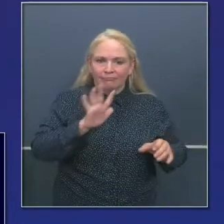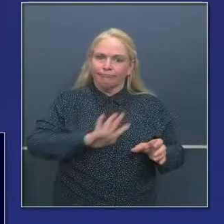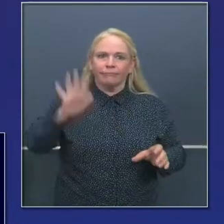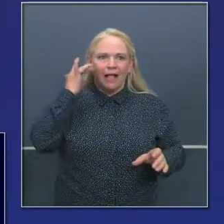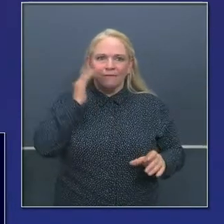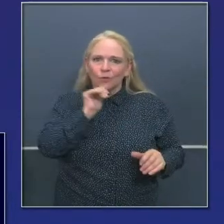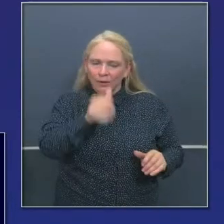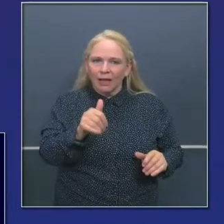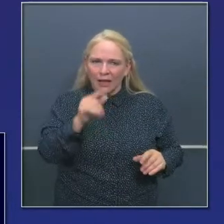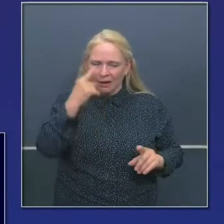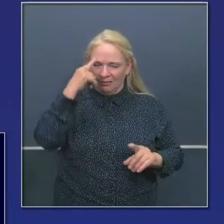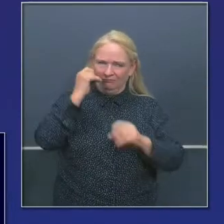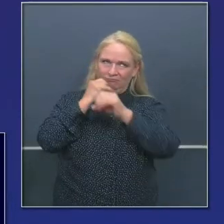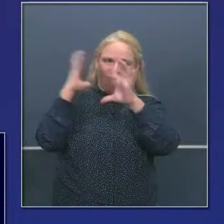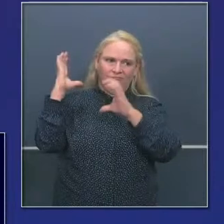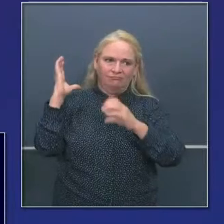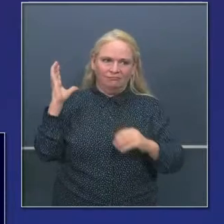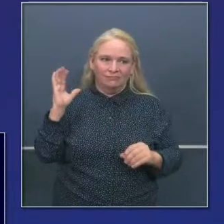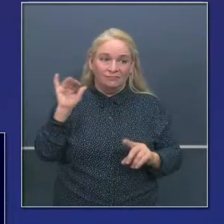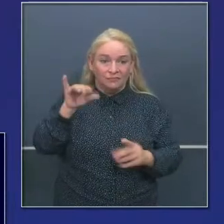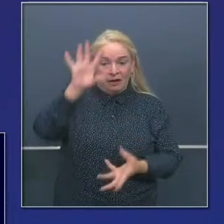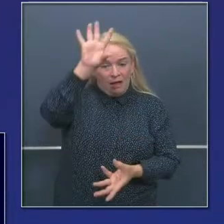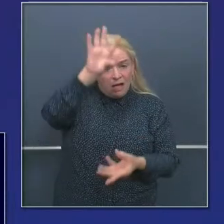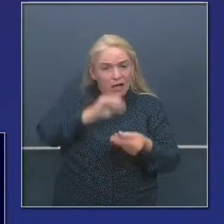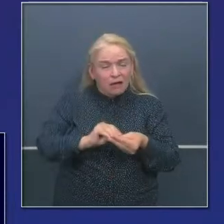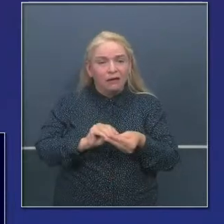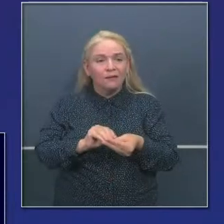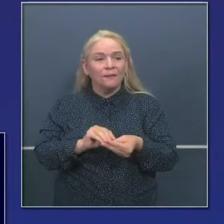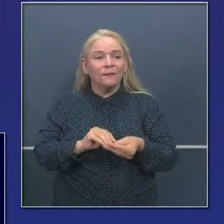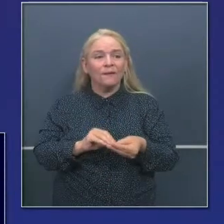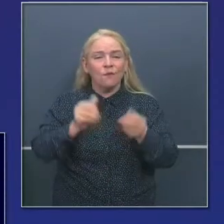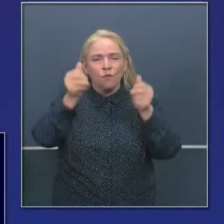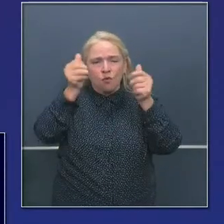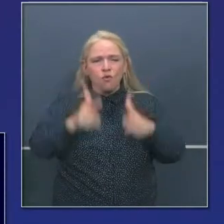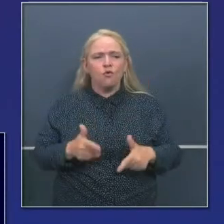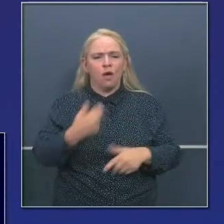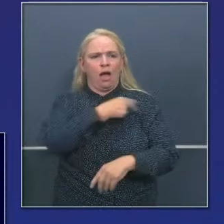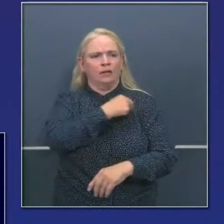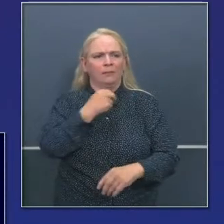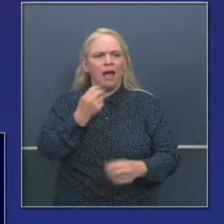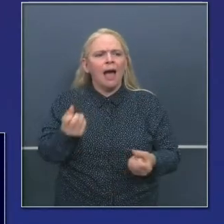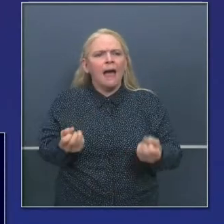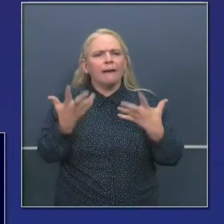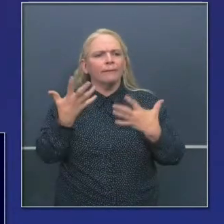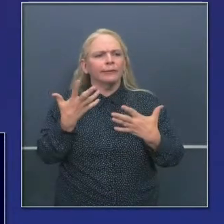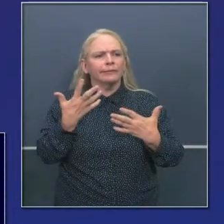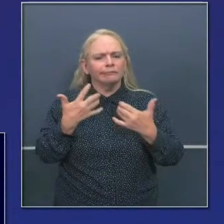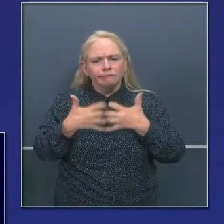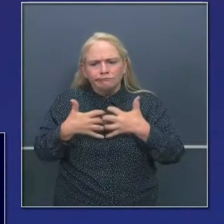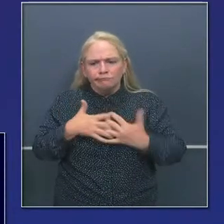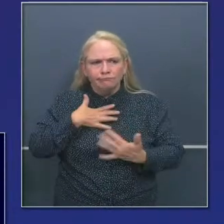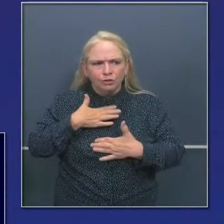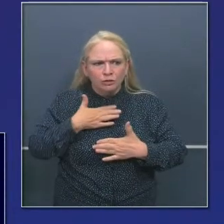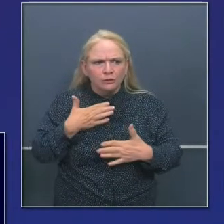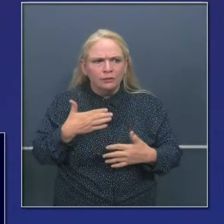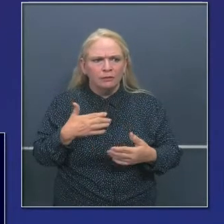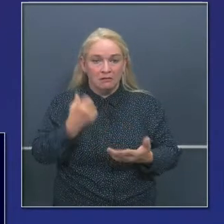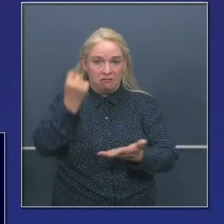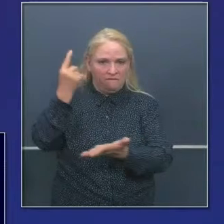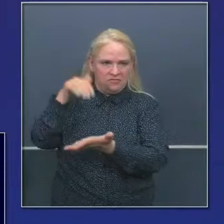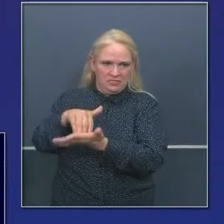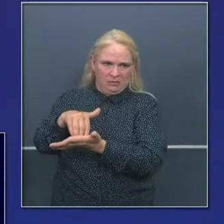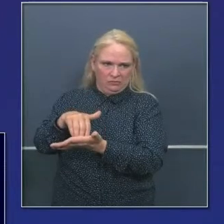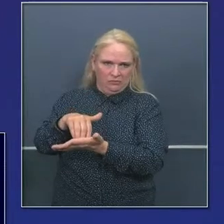aggregate represents our total capacity, including the total number of ventilators in the state, still in excess of